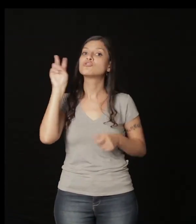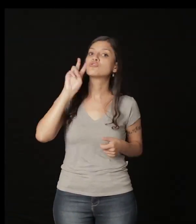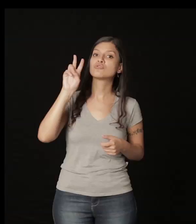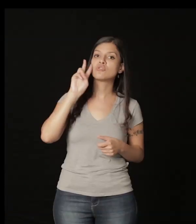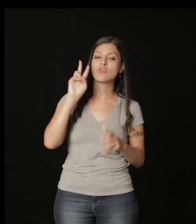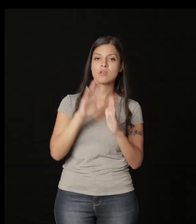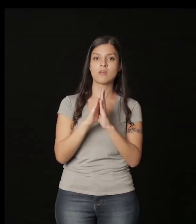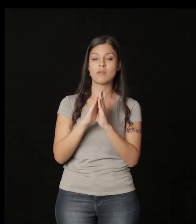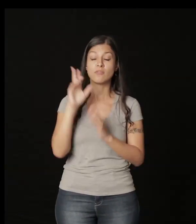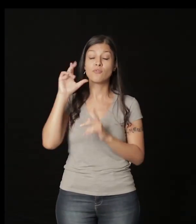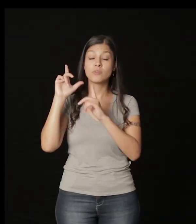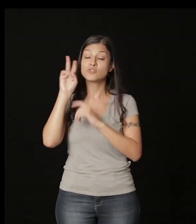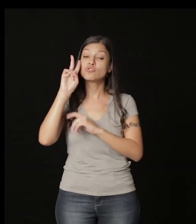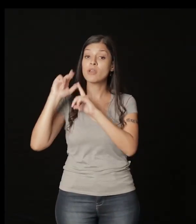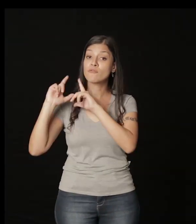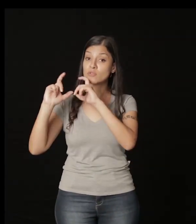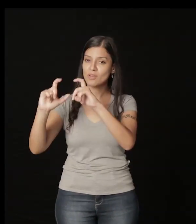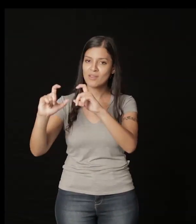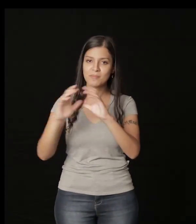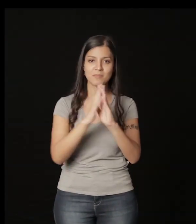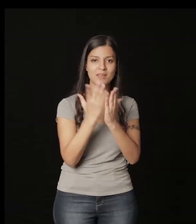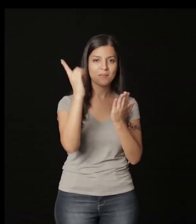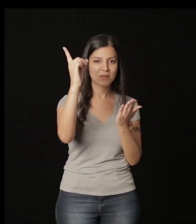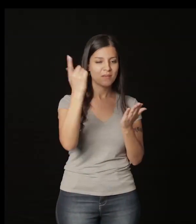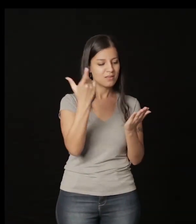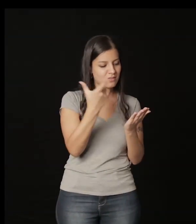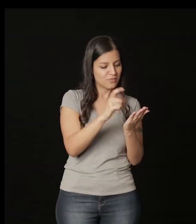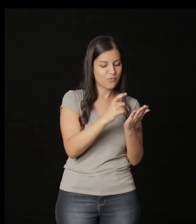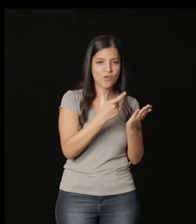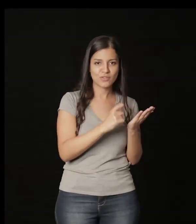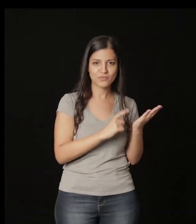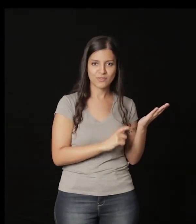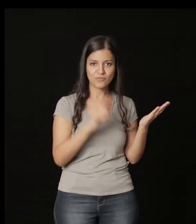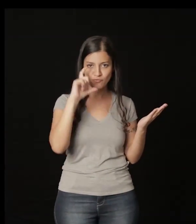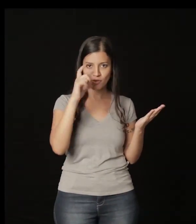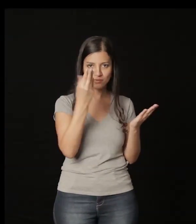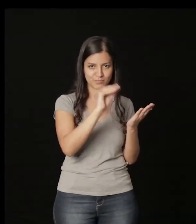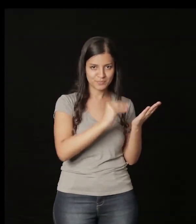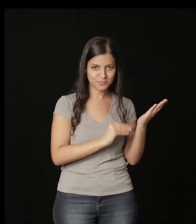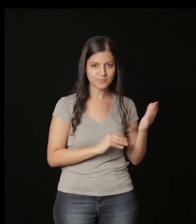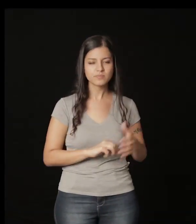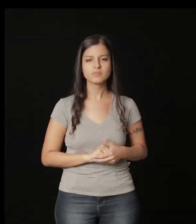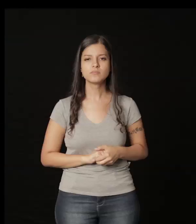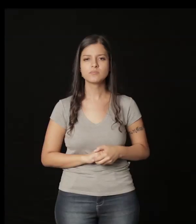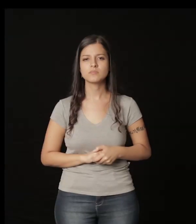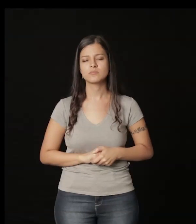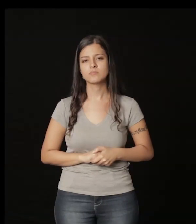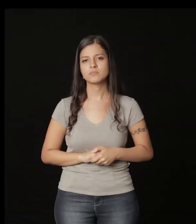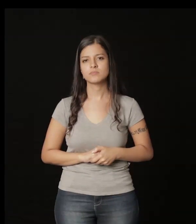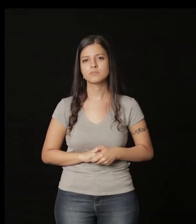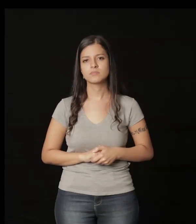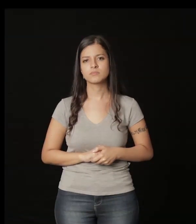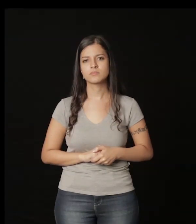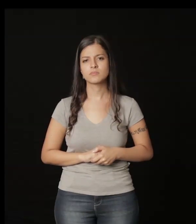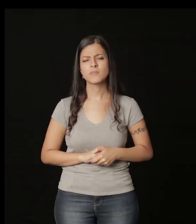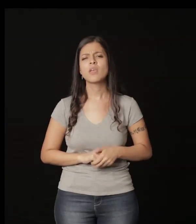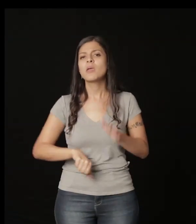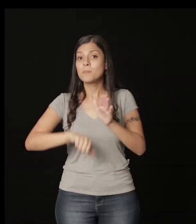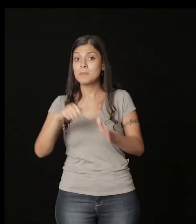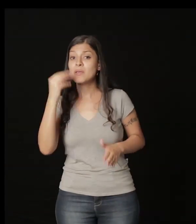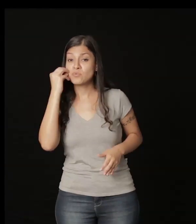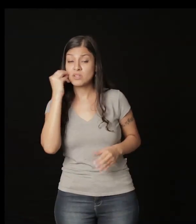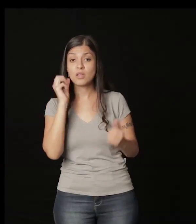of photography to illustrate the Bible. And our first attempt was, we were in conversation with